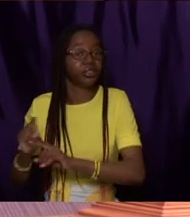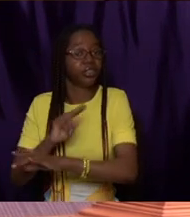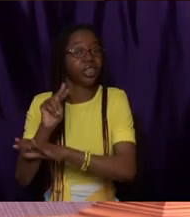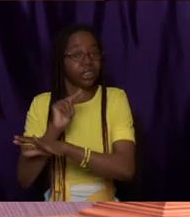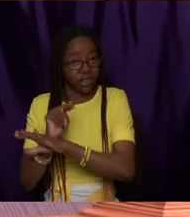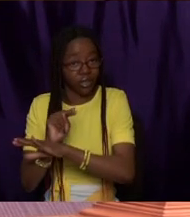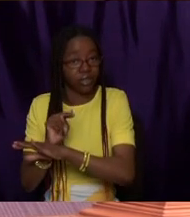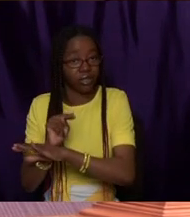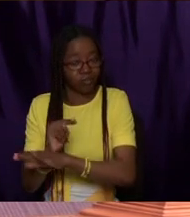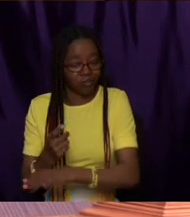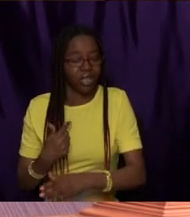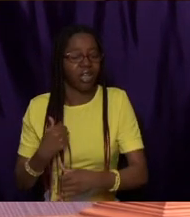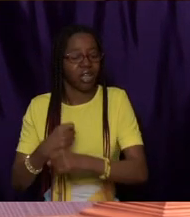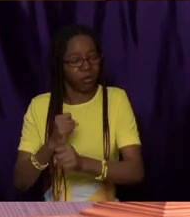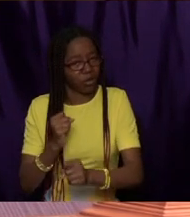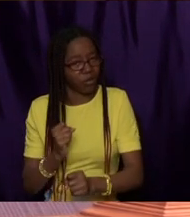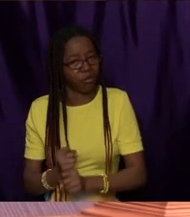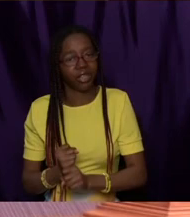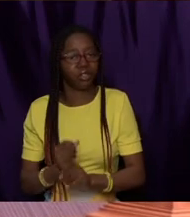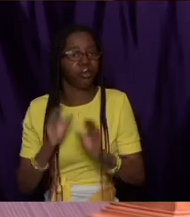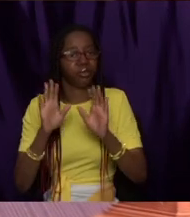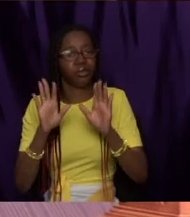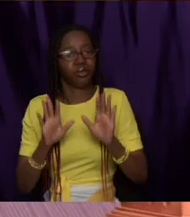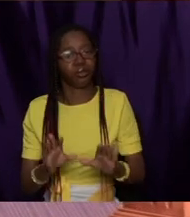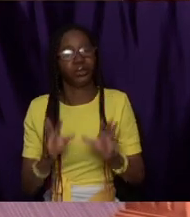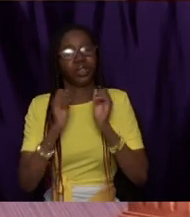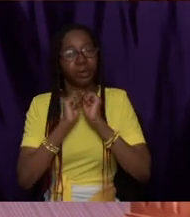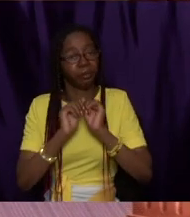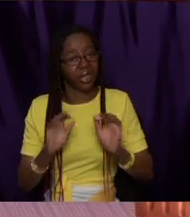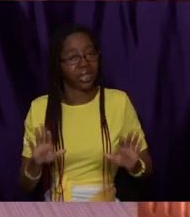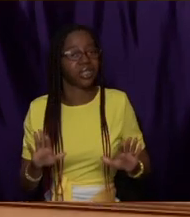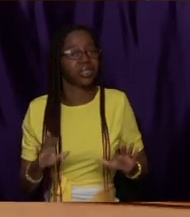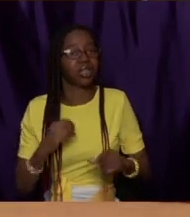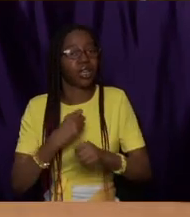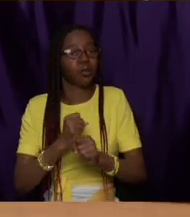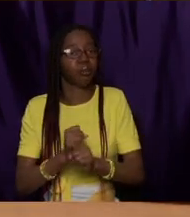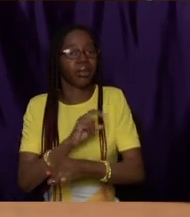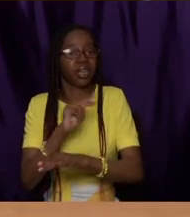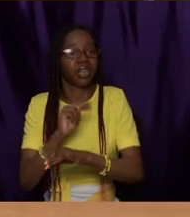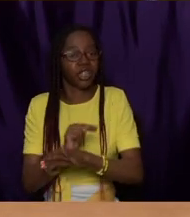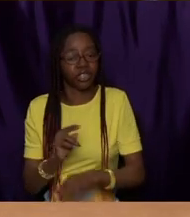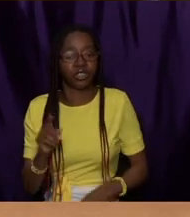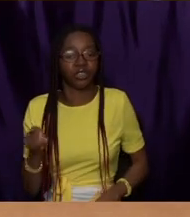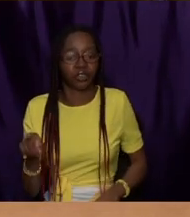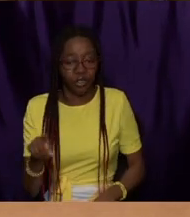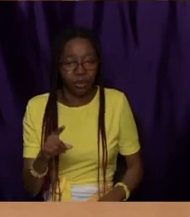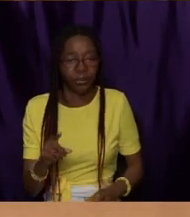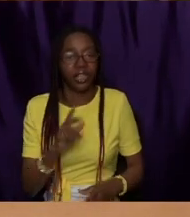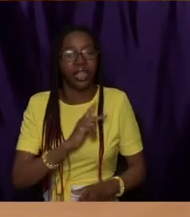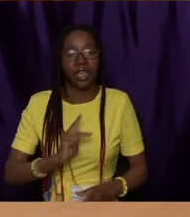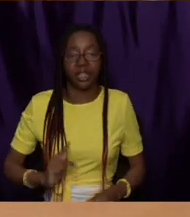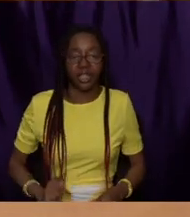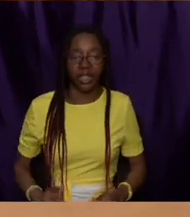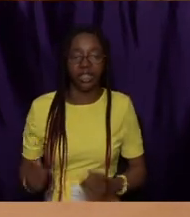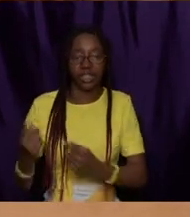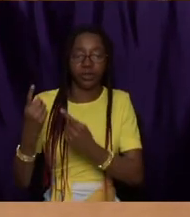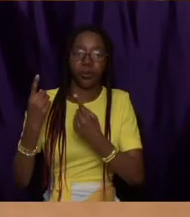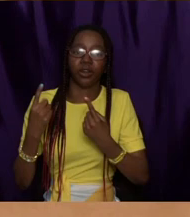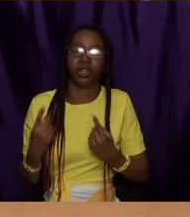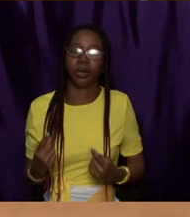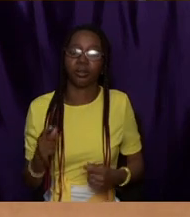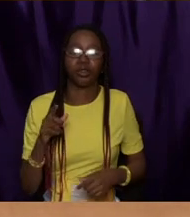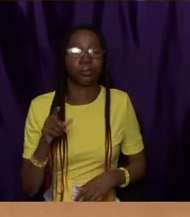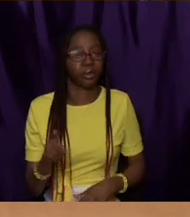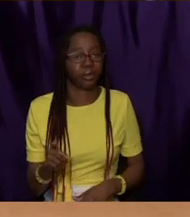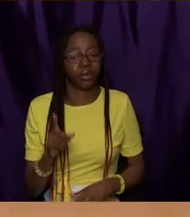nations. I will make you very fruitful. I will make nations of you, and kings will come from you. Check